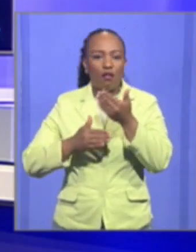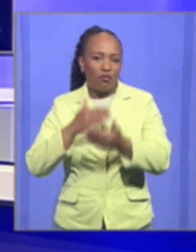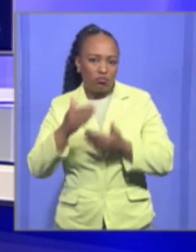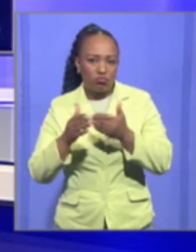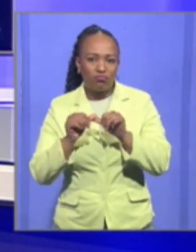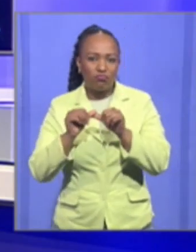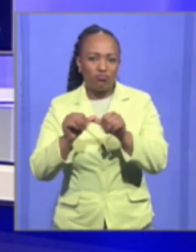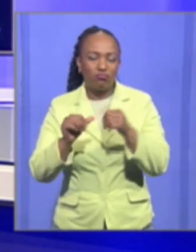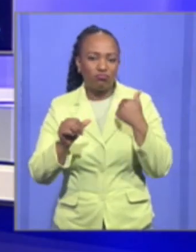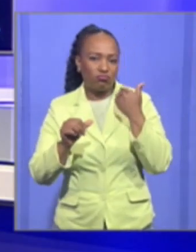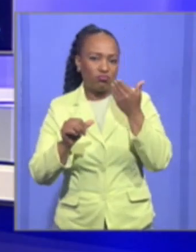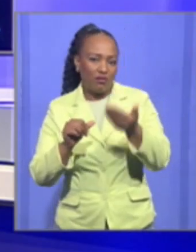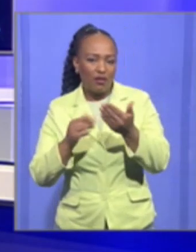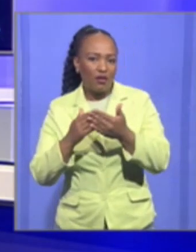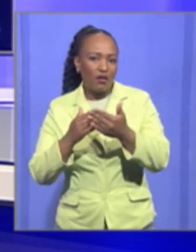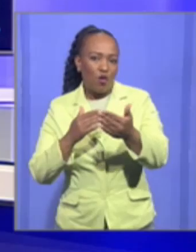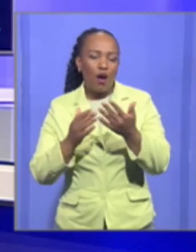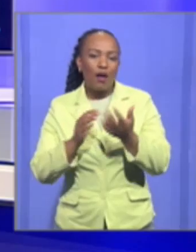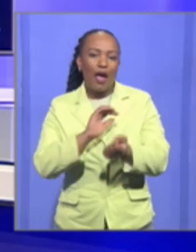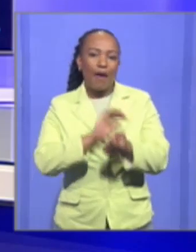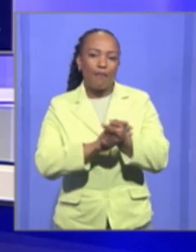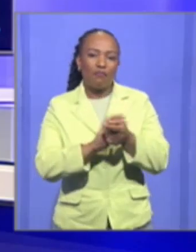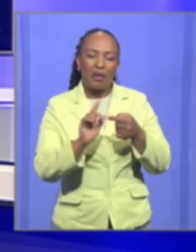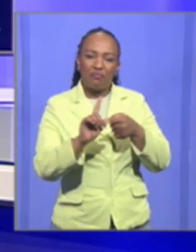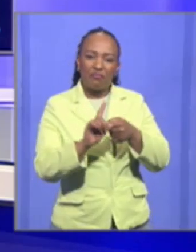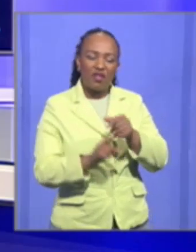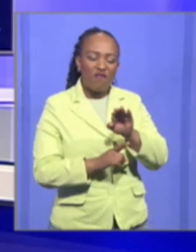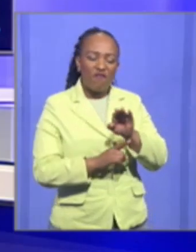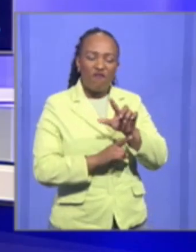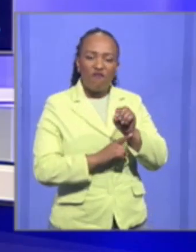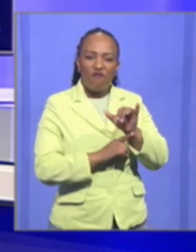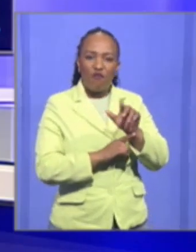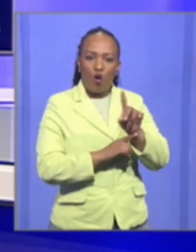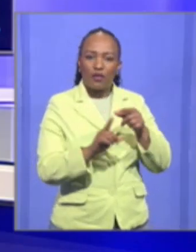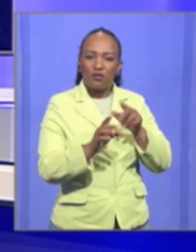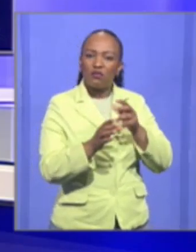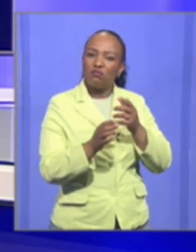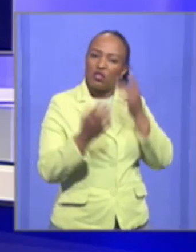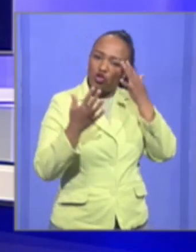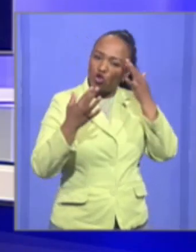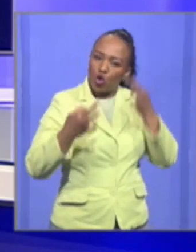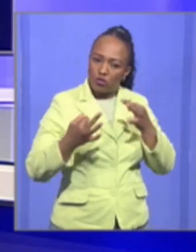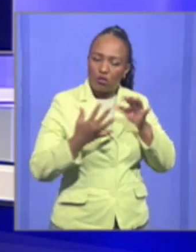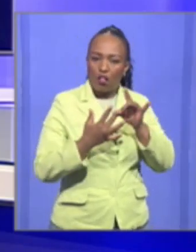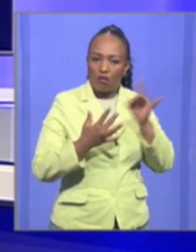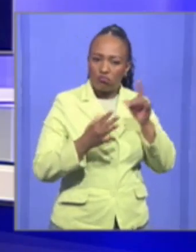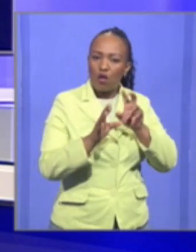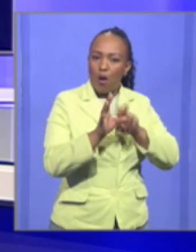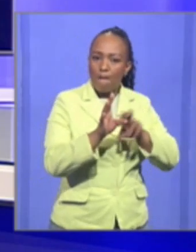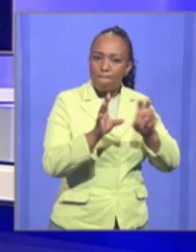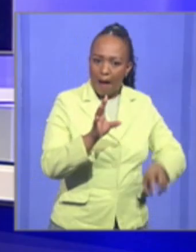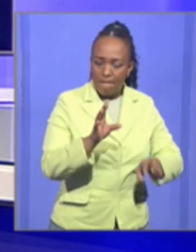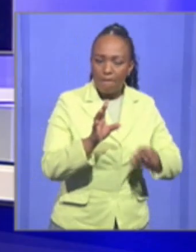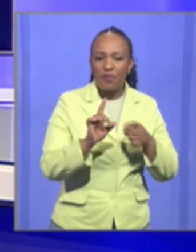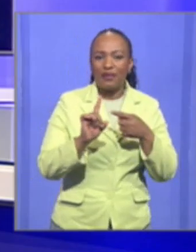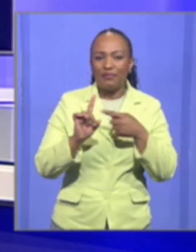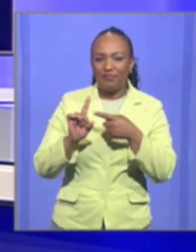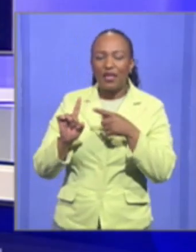tema e bohlokwa yeo e kgathilwego ke Floyd Shivambu. Moetapele wa EFF Julius Malema o ikwa